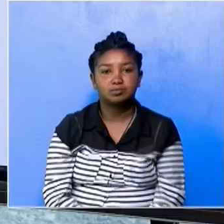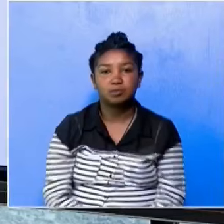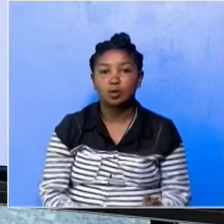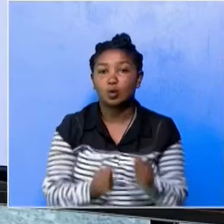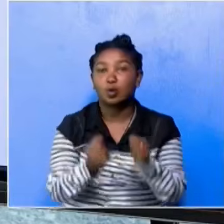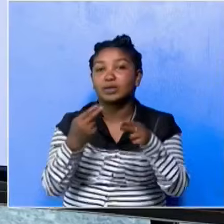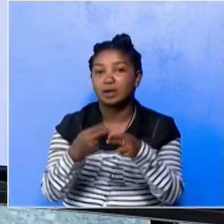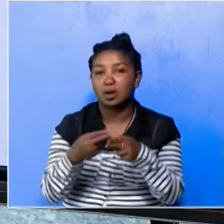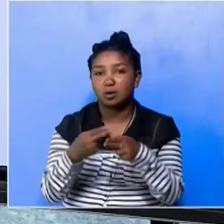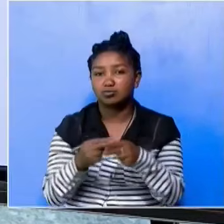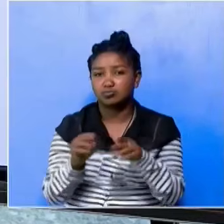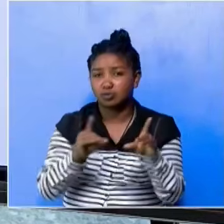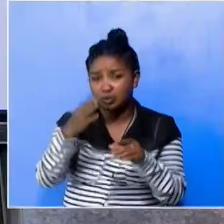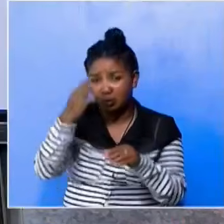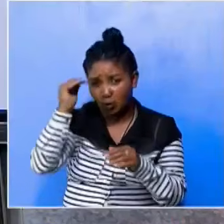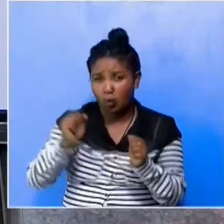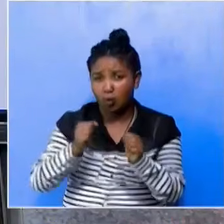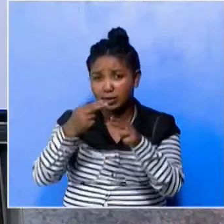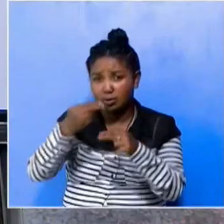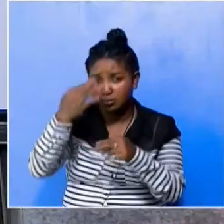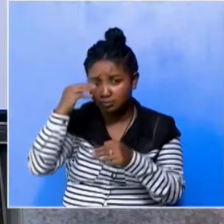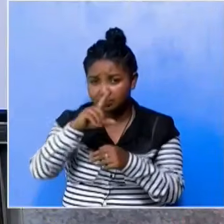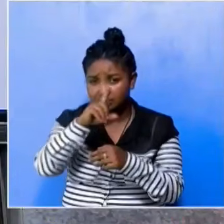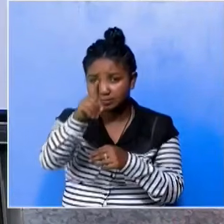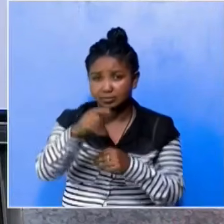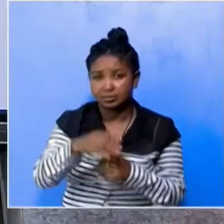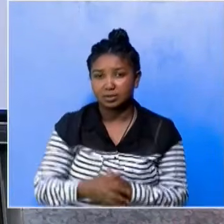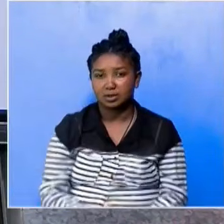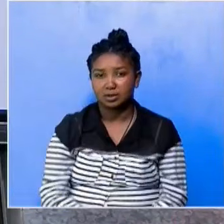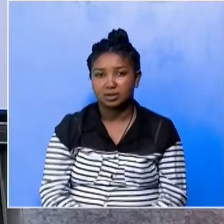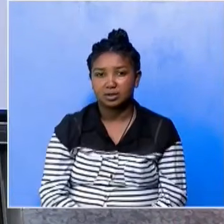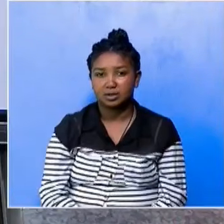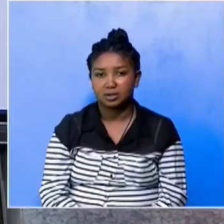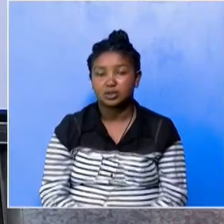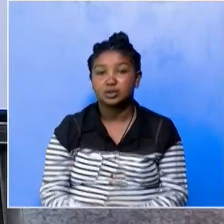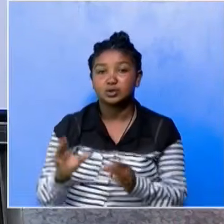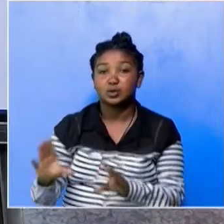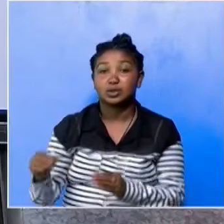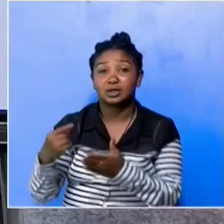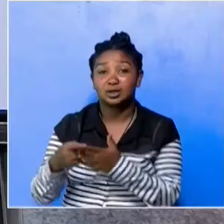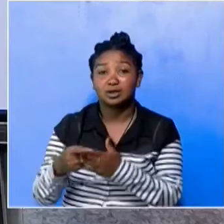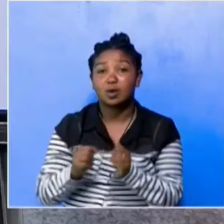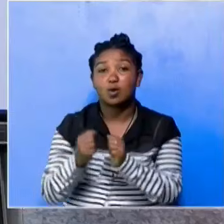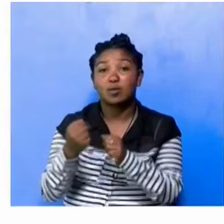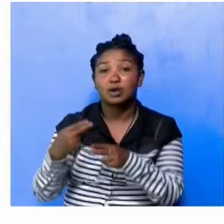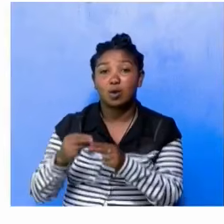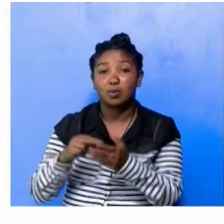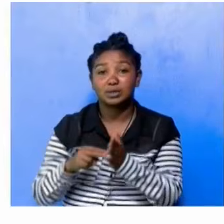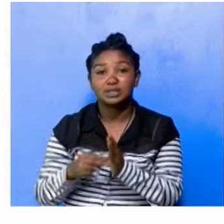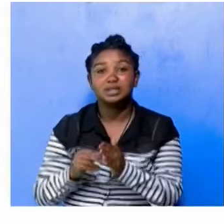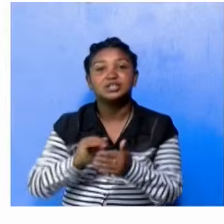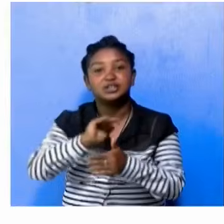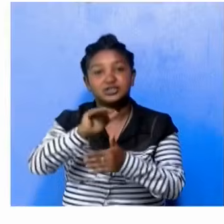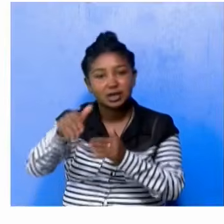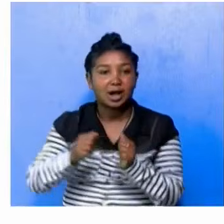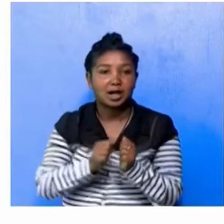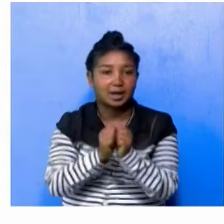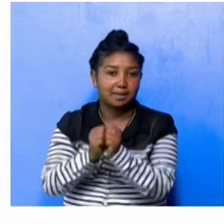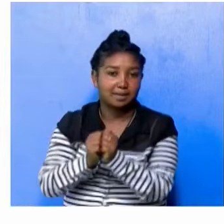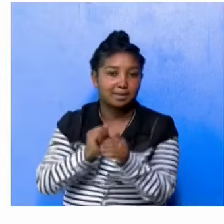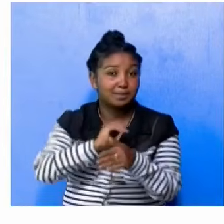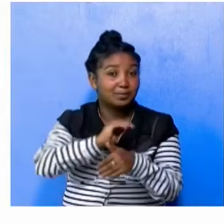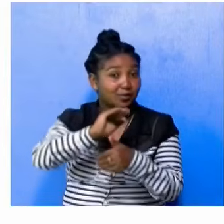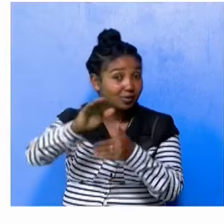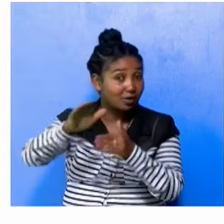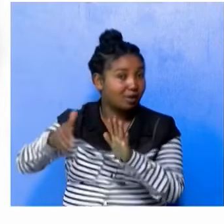Common noun. Do you know what common noun means? The students here, common noun means the general name. The